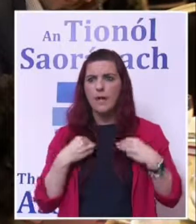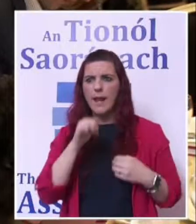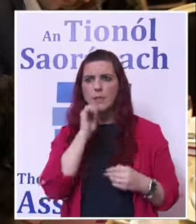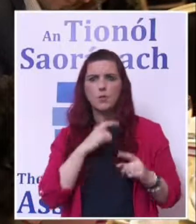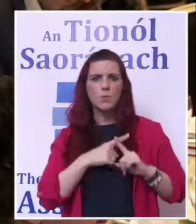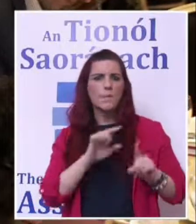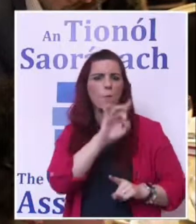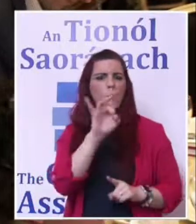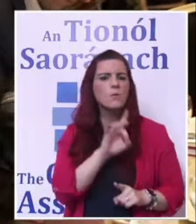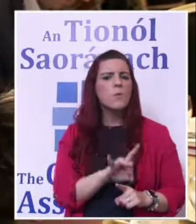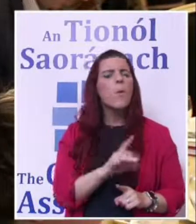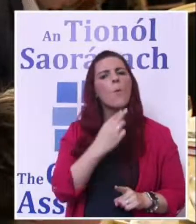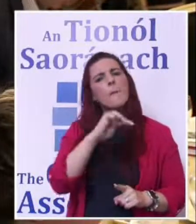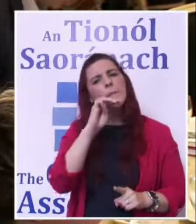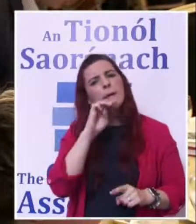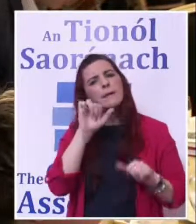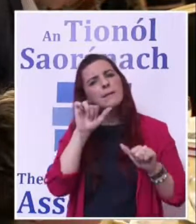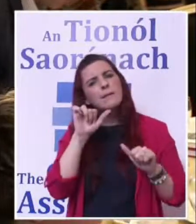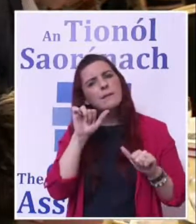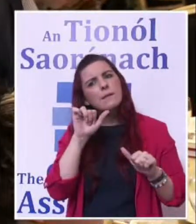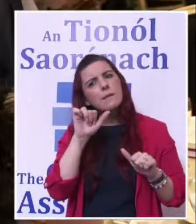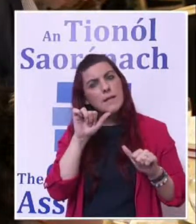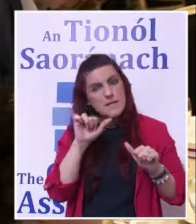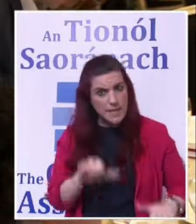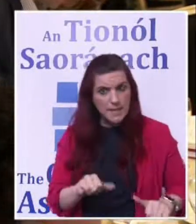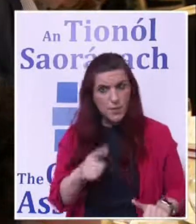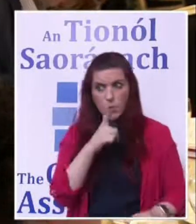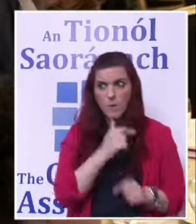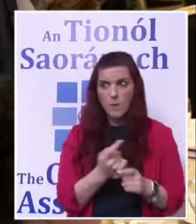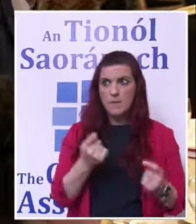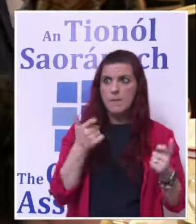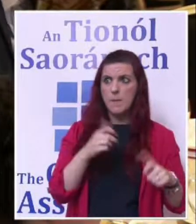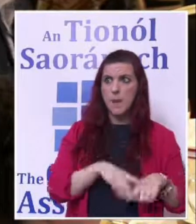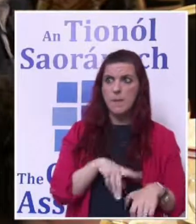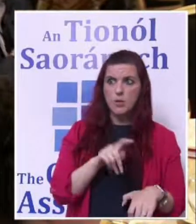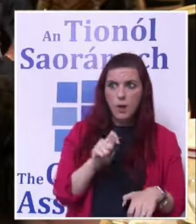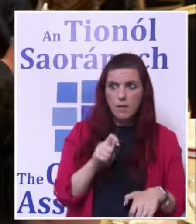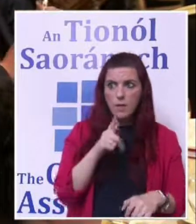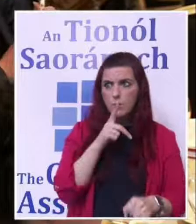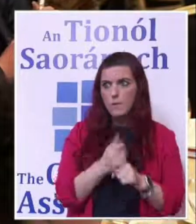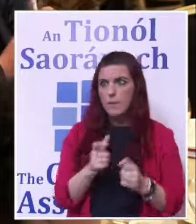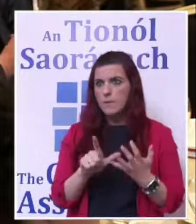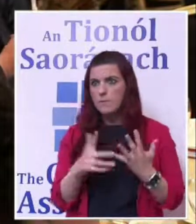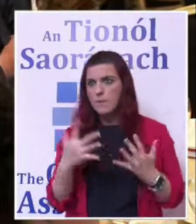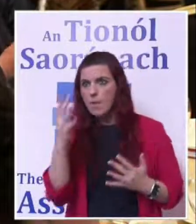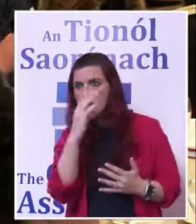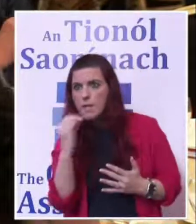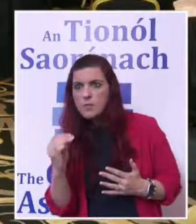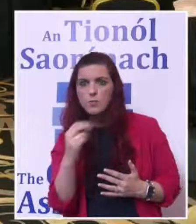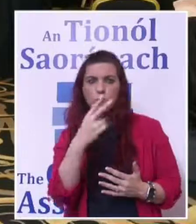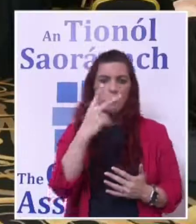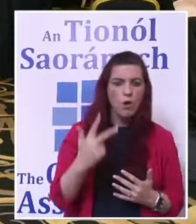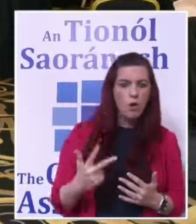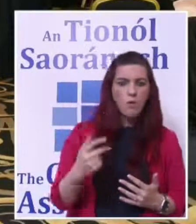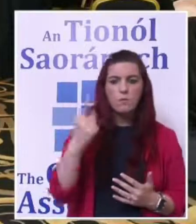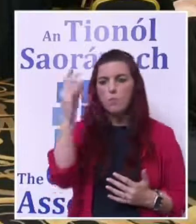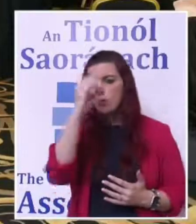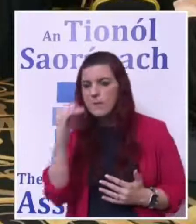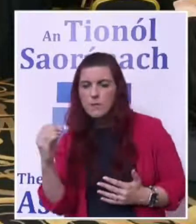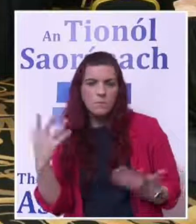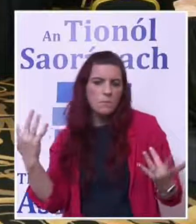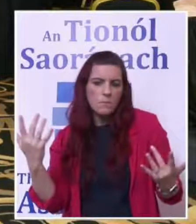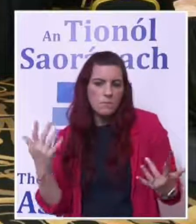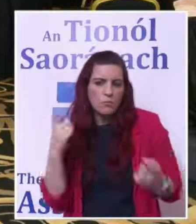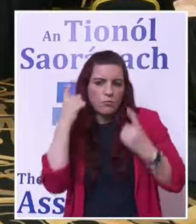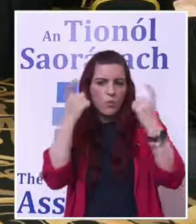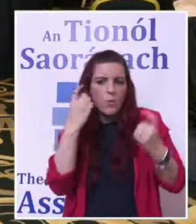What constitutes consensus? Are we talking simple majority? Are we talking, you know, 75%, 2/3, 100%? Just curious